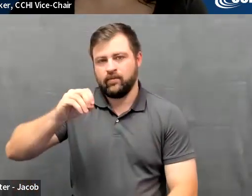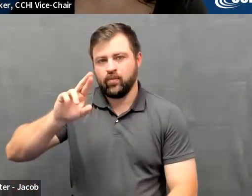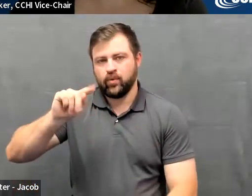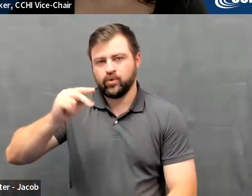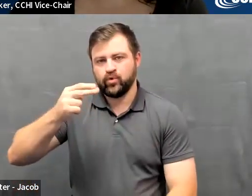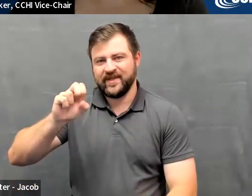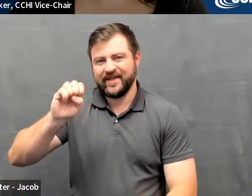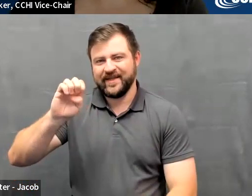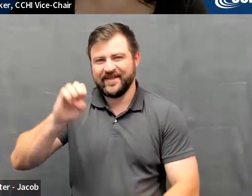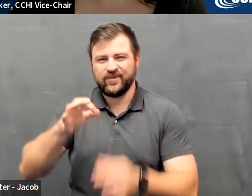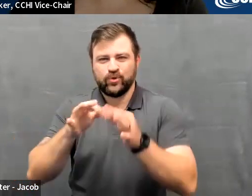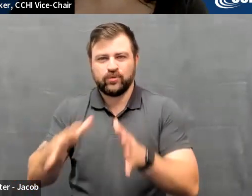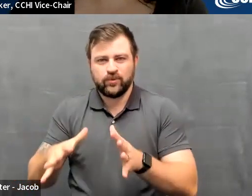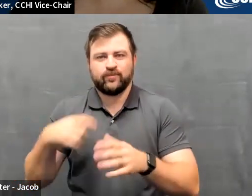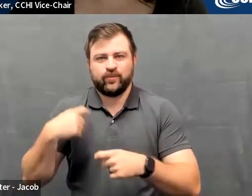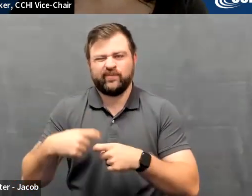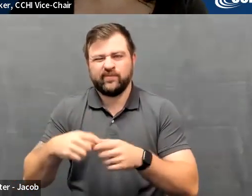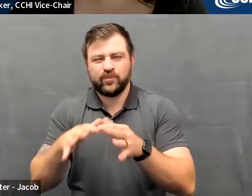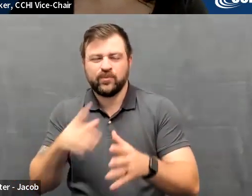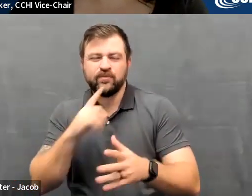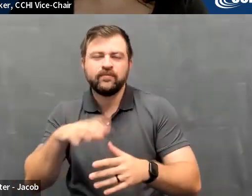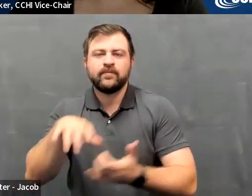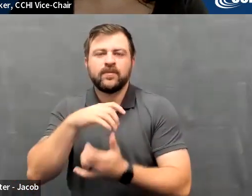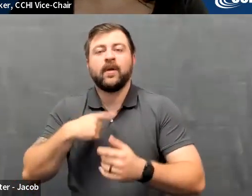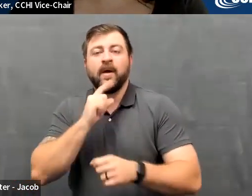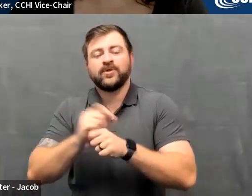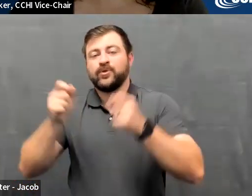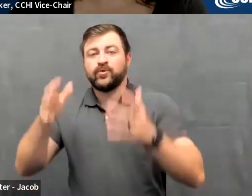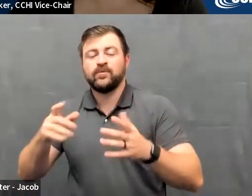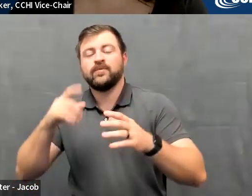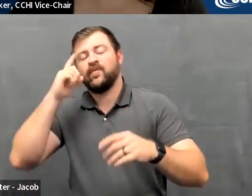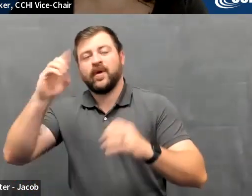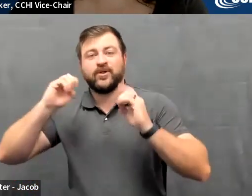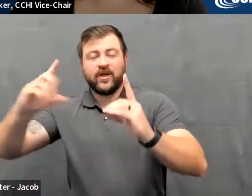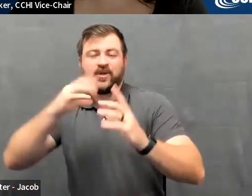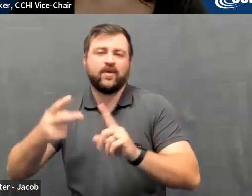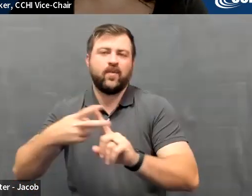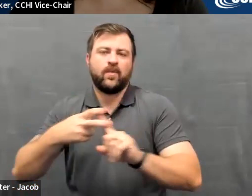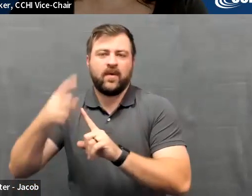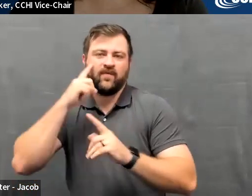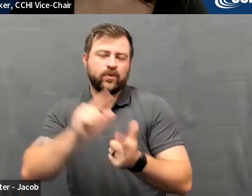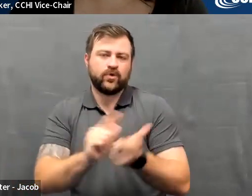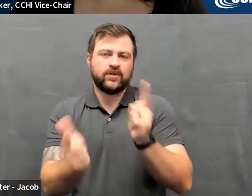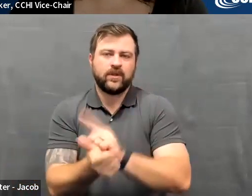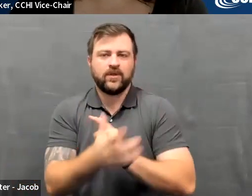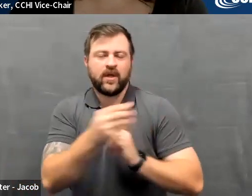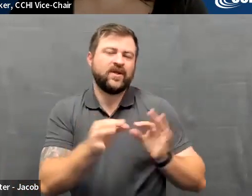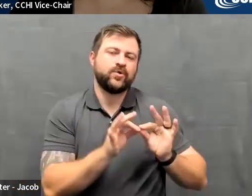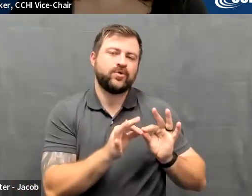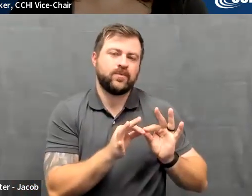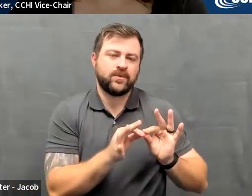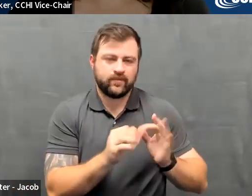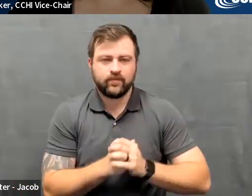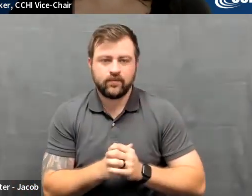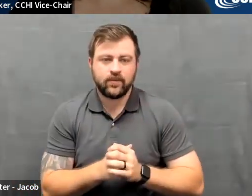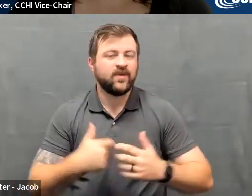but the other hat that I wear, I'm a director of education and recruitment for translation and interpretation networks. So I